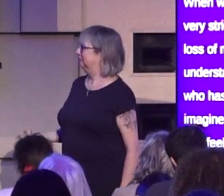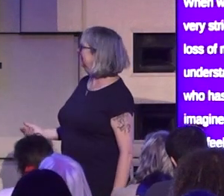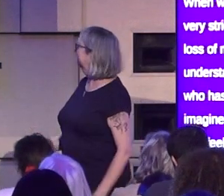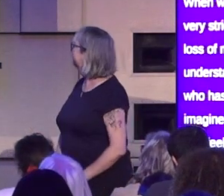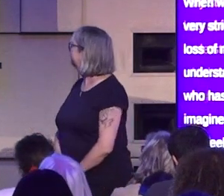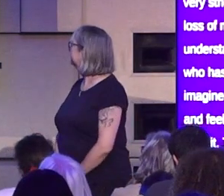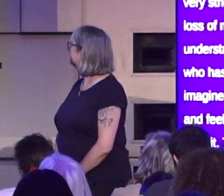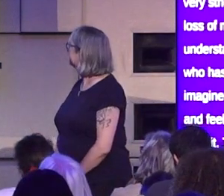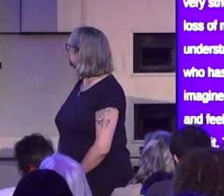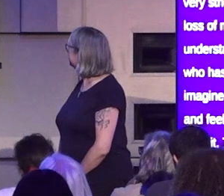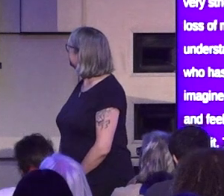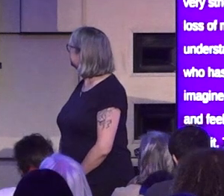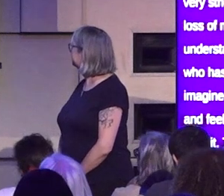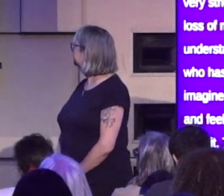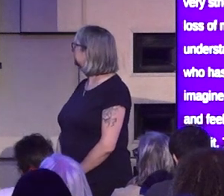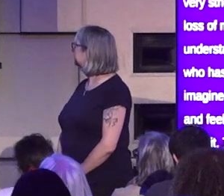saying.